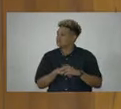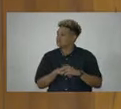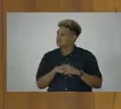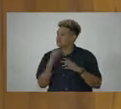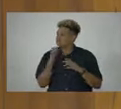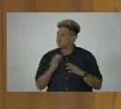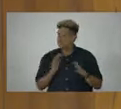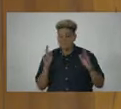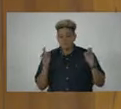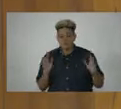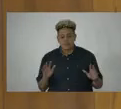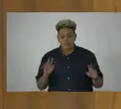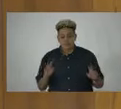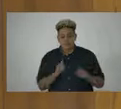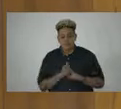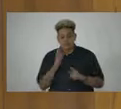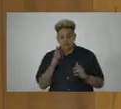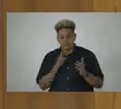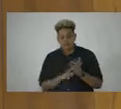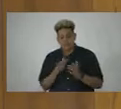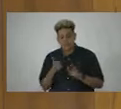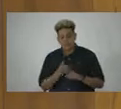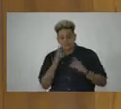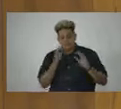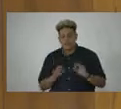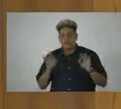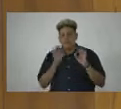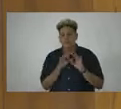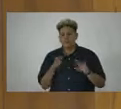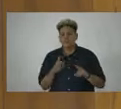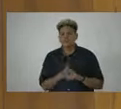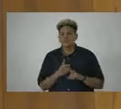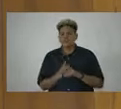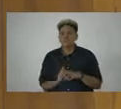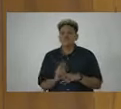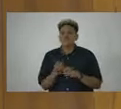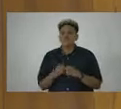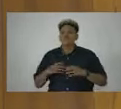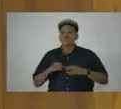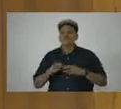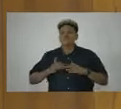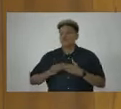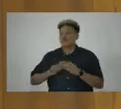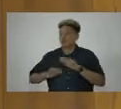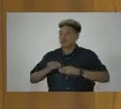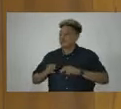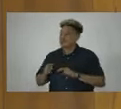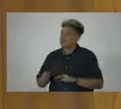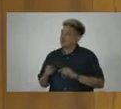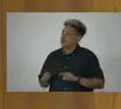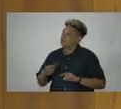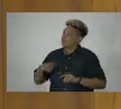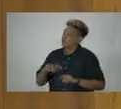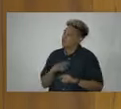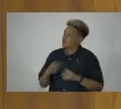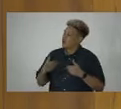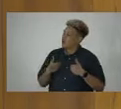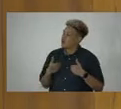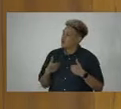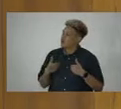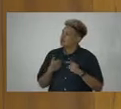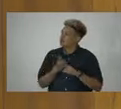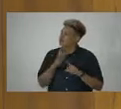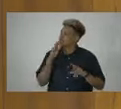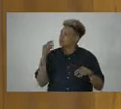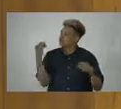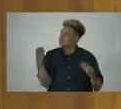Madam Speaker, in recognizing the importance of growth in our economy, we have distributed